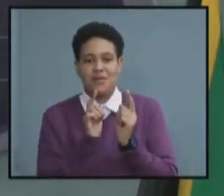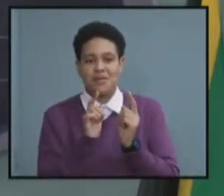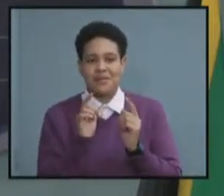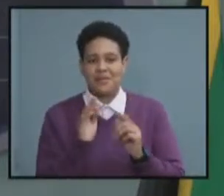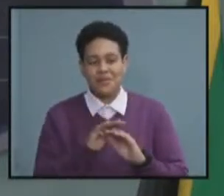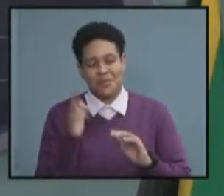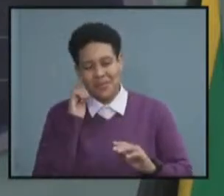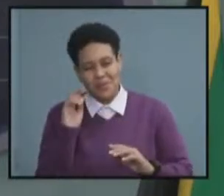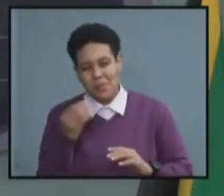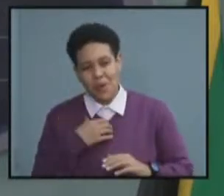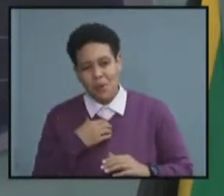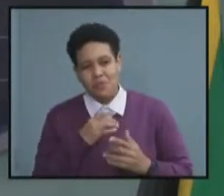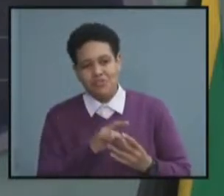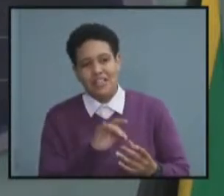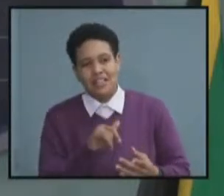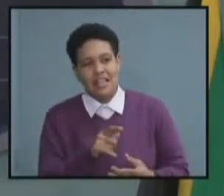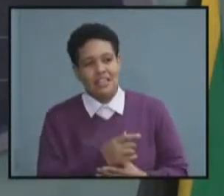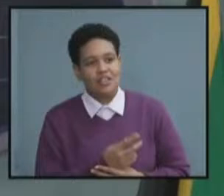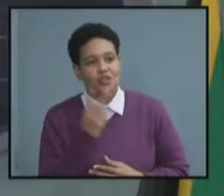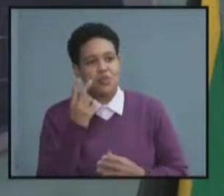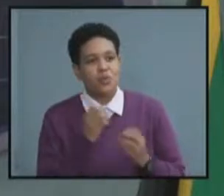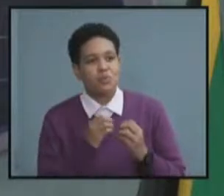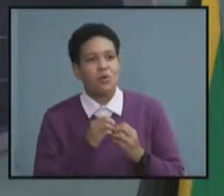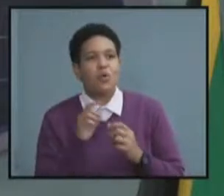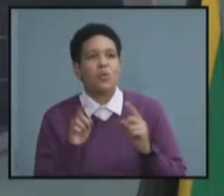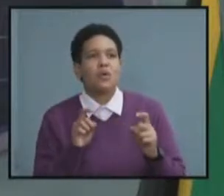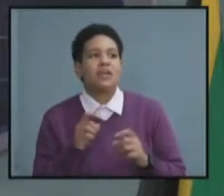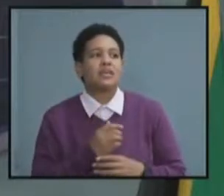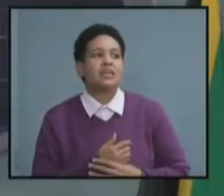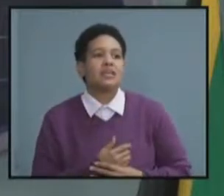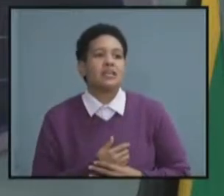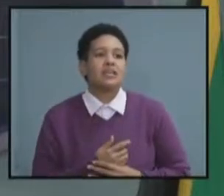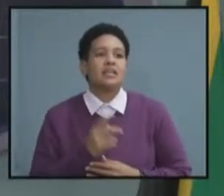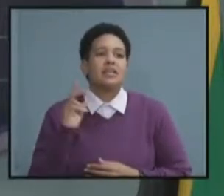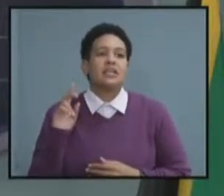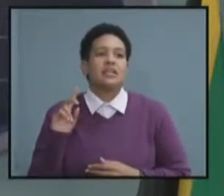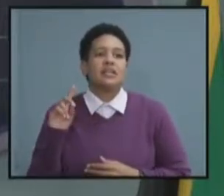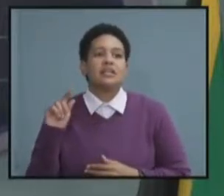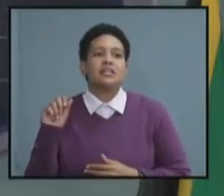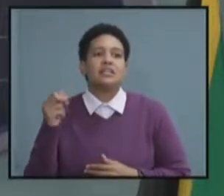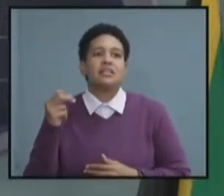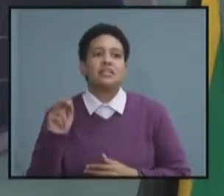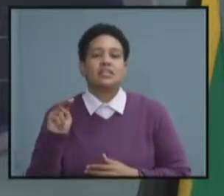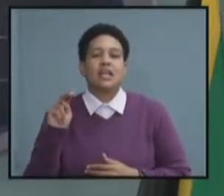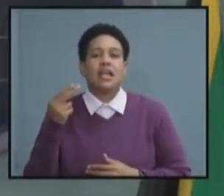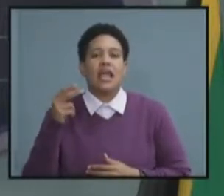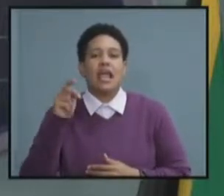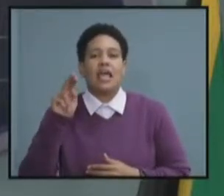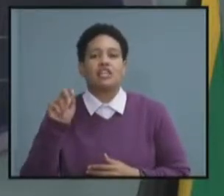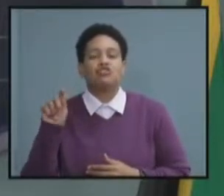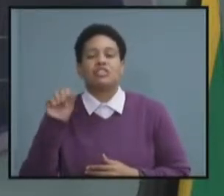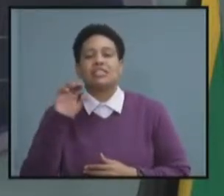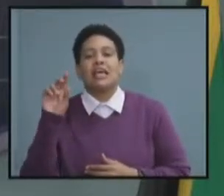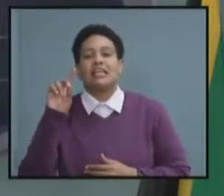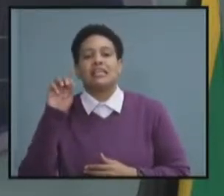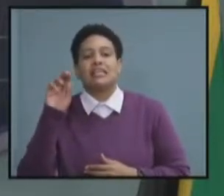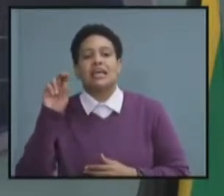Thank you so much, Prime Minister. We'll take 2 more questions. Dashan Hendricks from TVJ, and he'll be followed by Damian